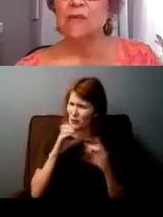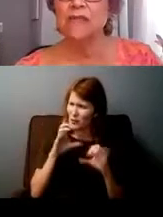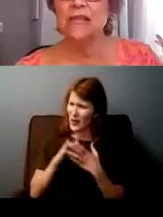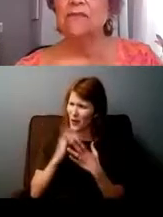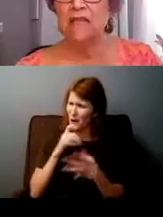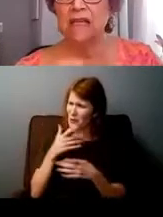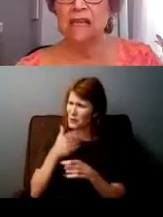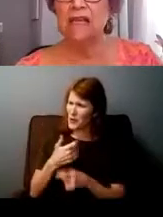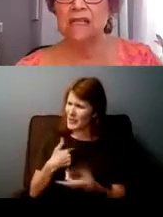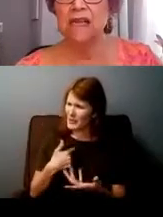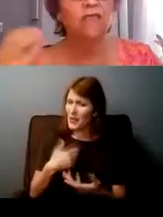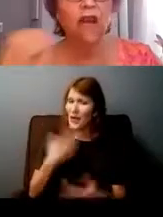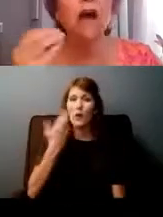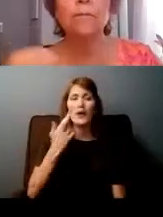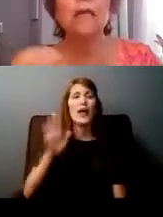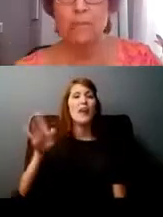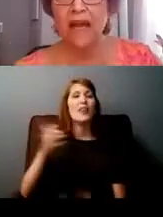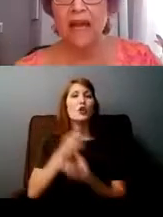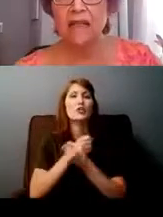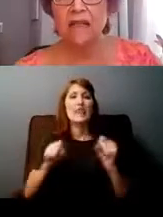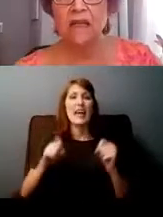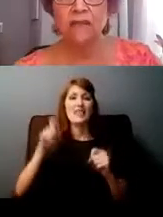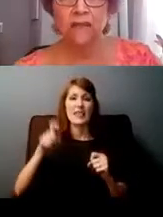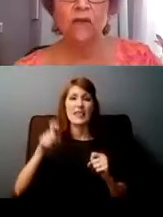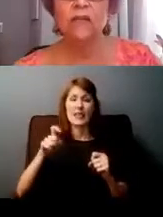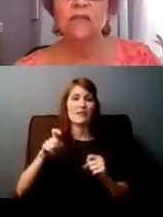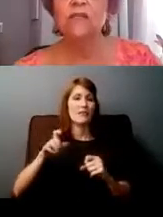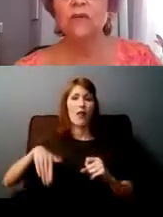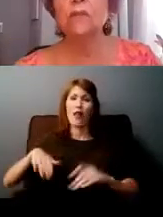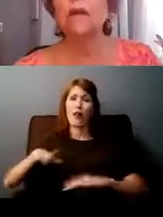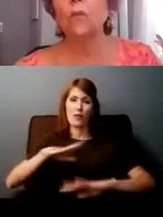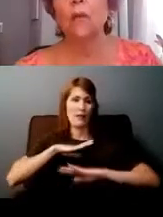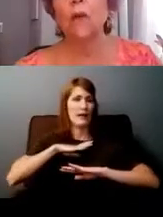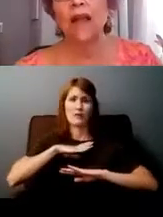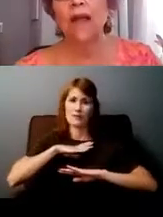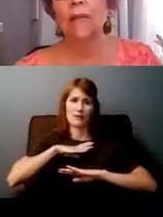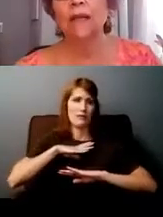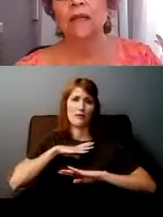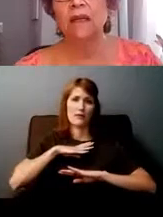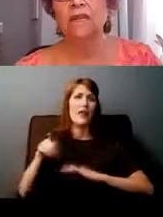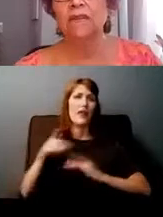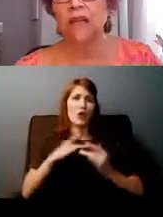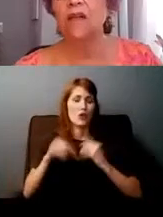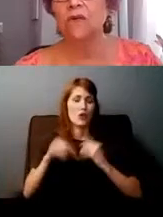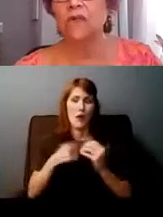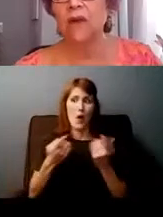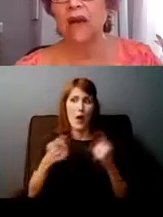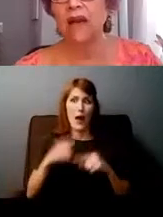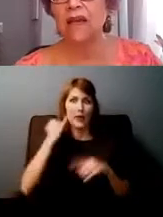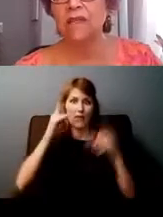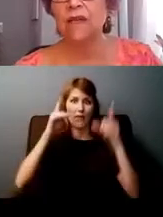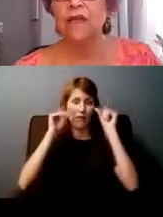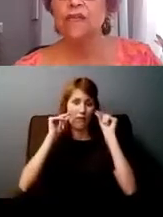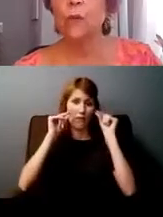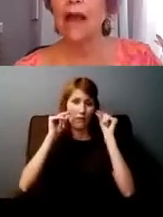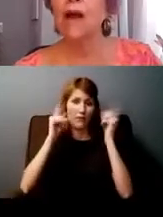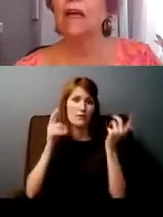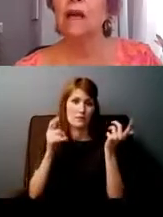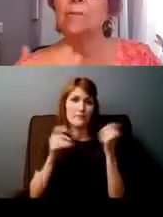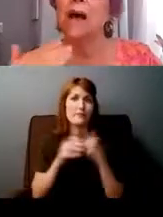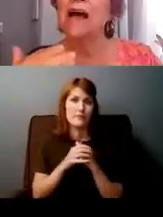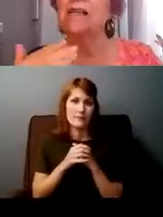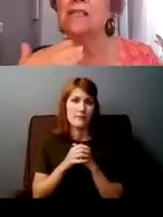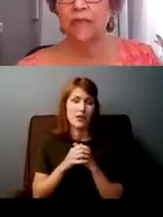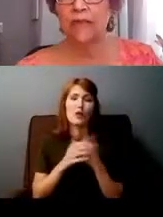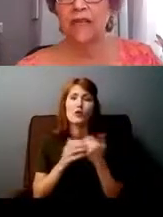realized those safety needs have not been met. They're concerned about what will happen if they close their eyes. So how can